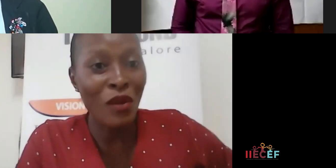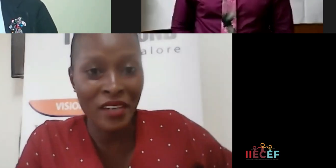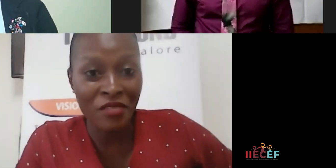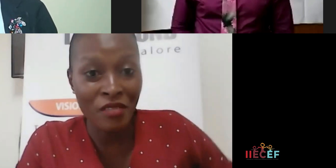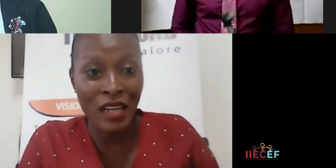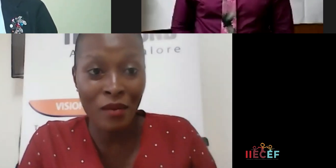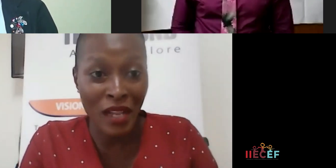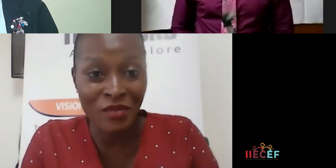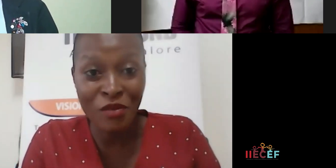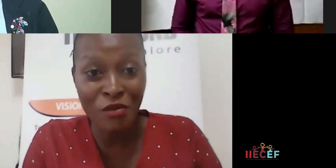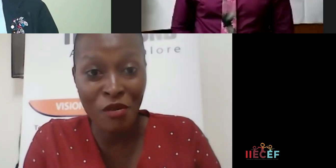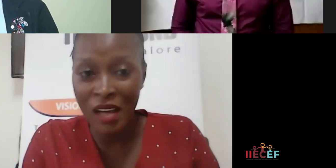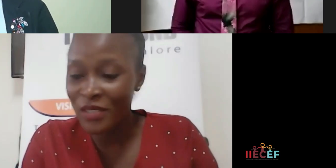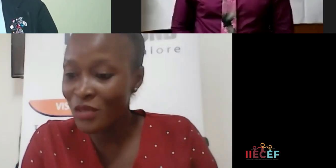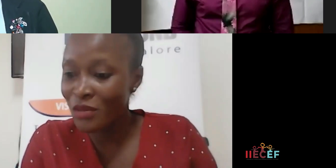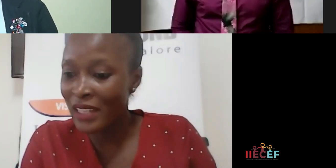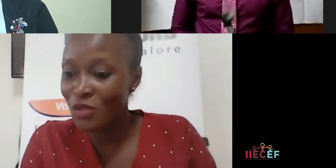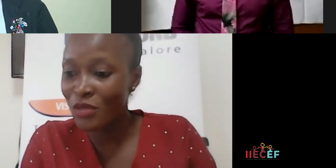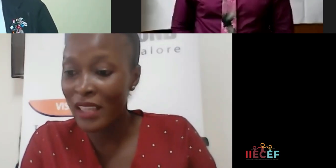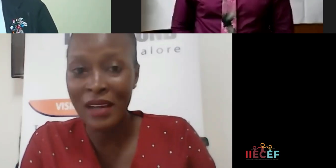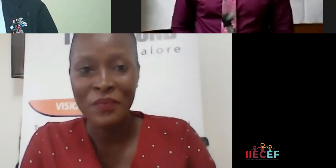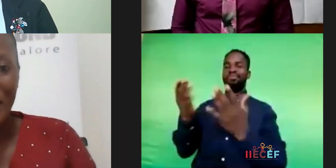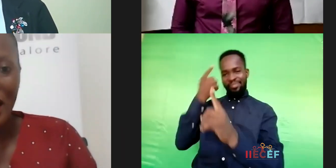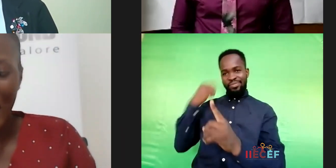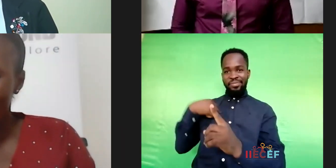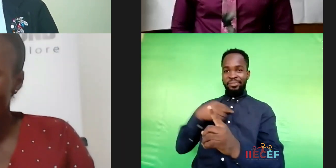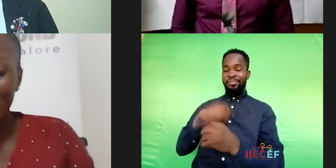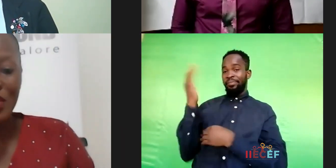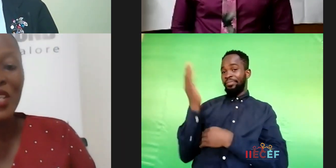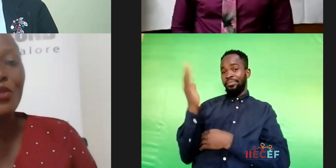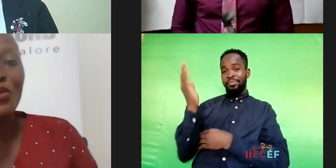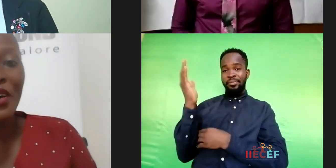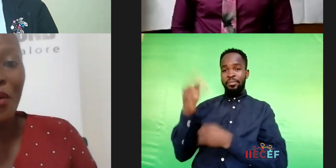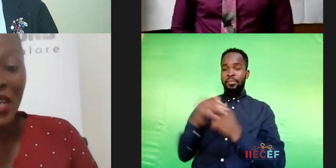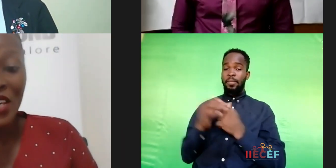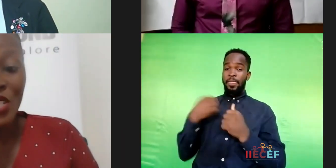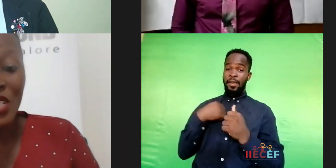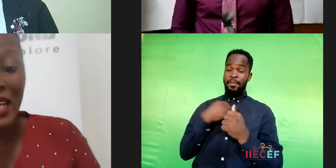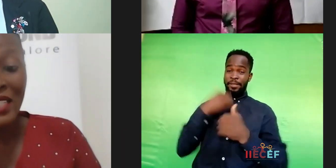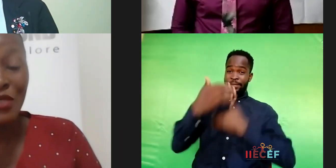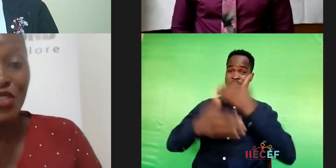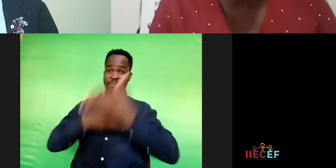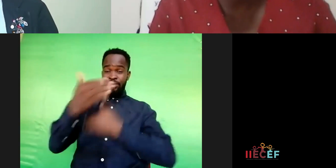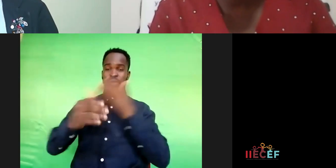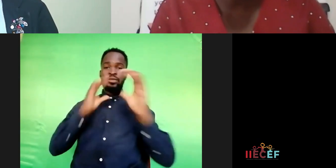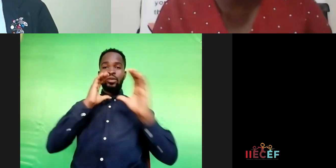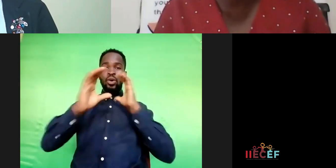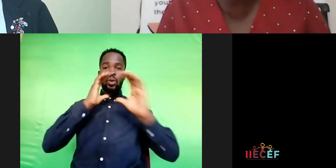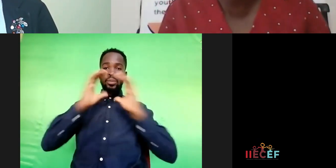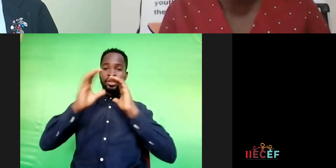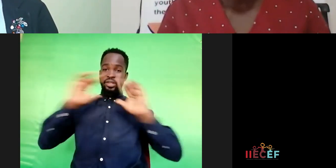a wonderful platform for us to learn together. I'm going to take you through the communication challenges for children